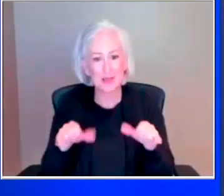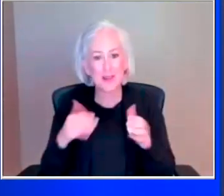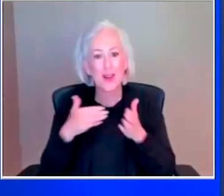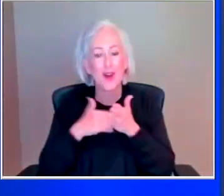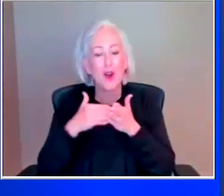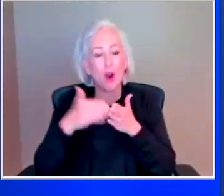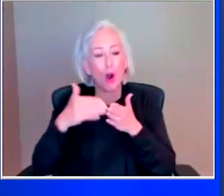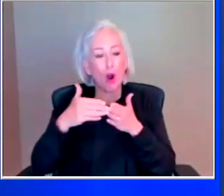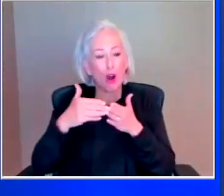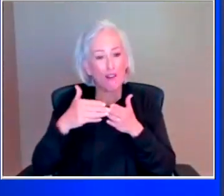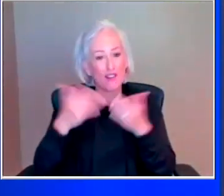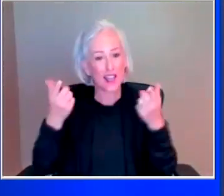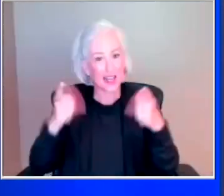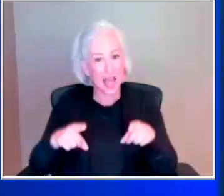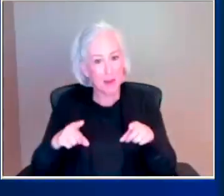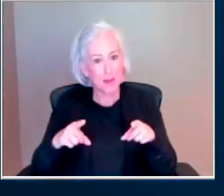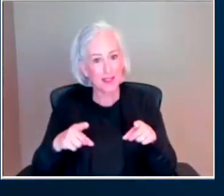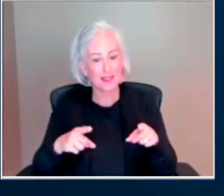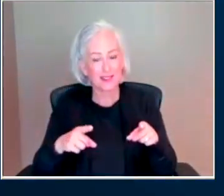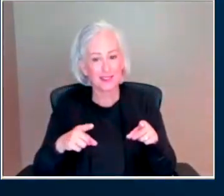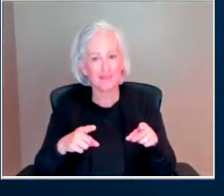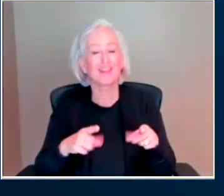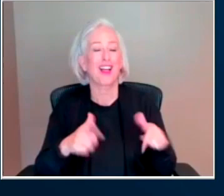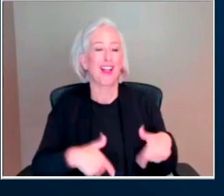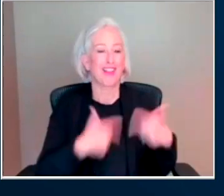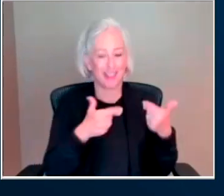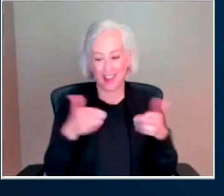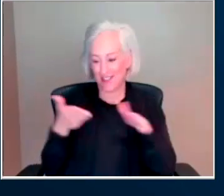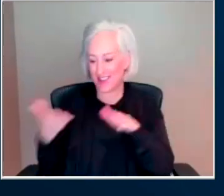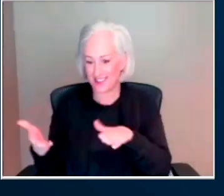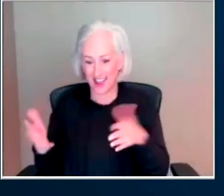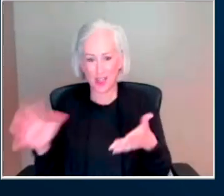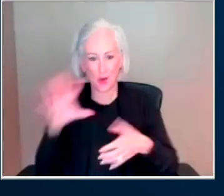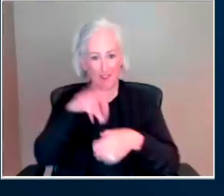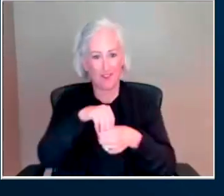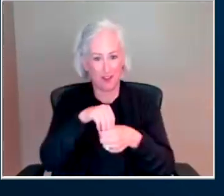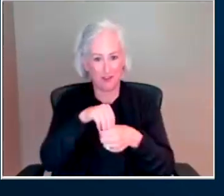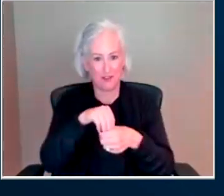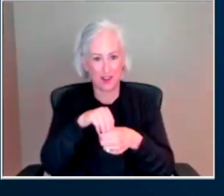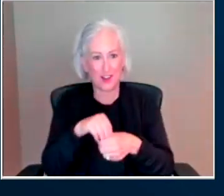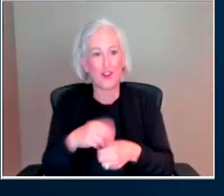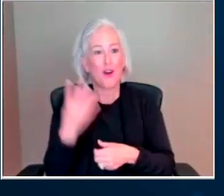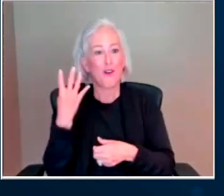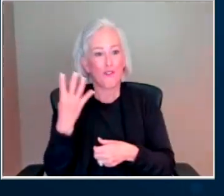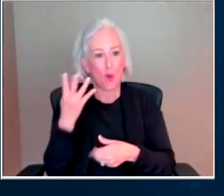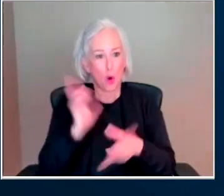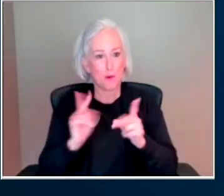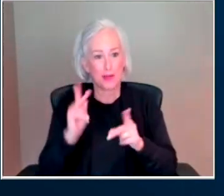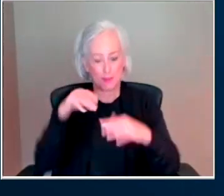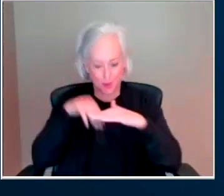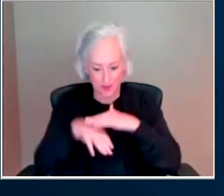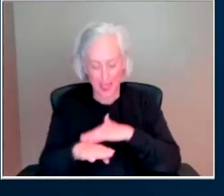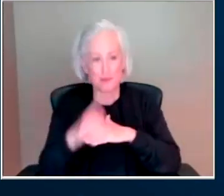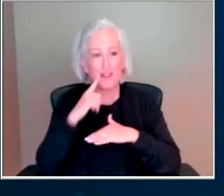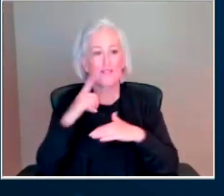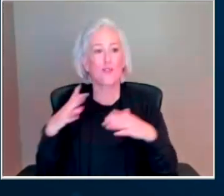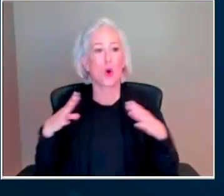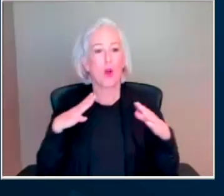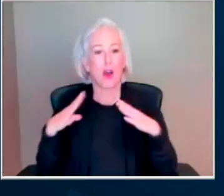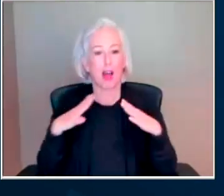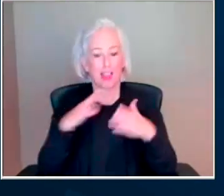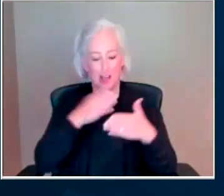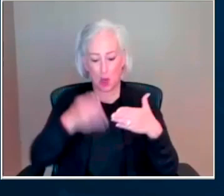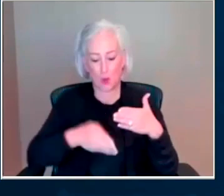here, it was a matter of life and death. 4 people came through these doors in a single holiday weekend for a heart transplant.